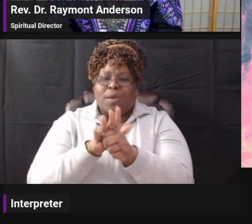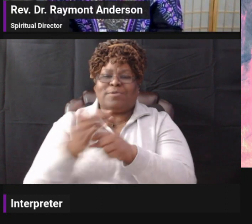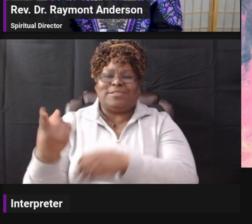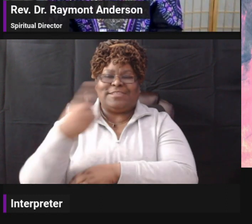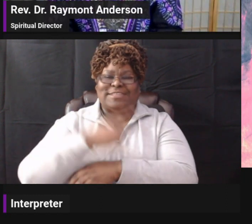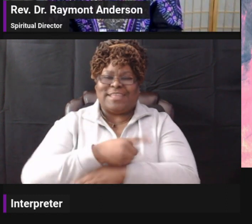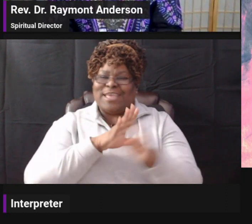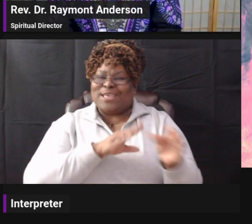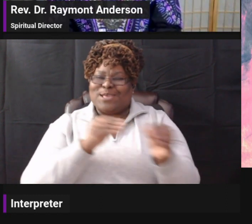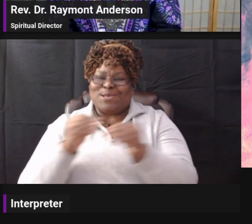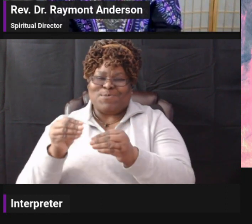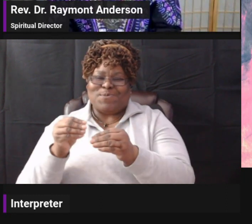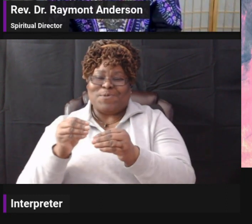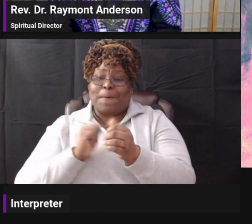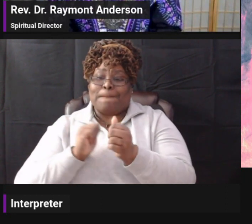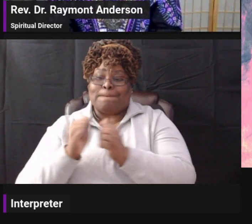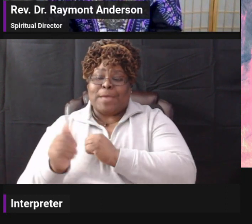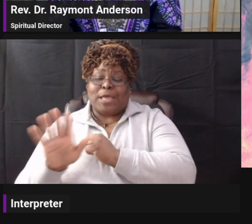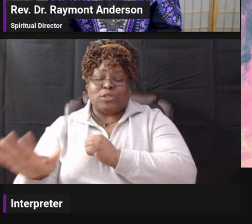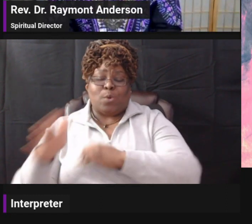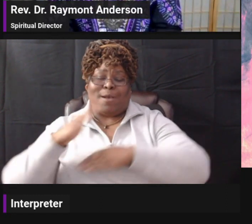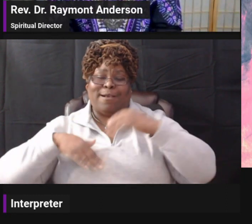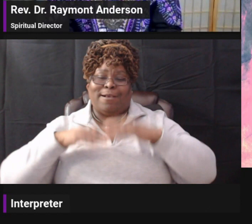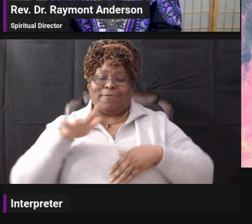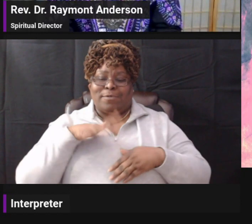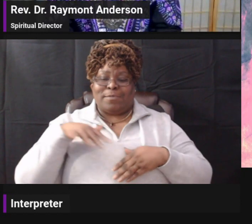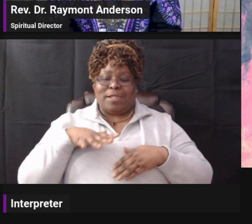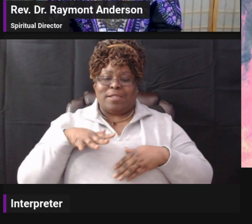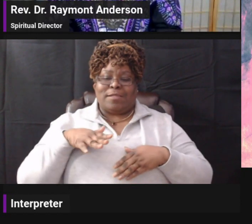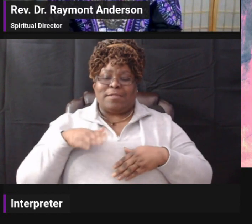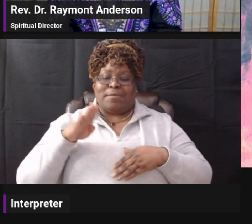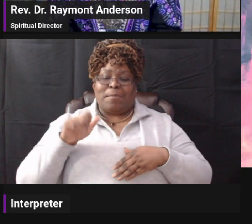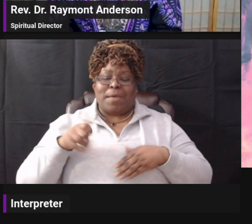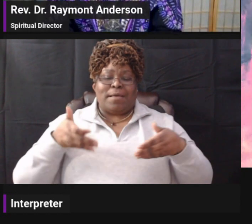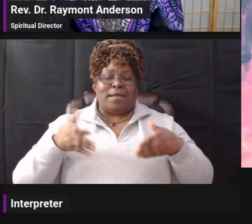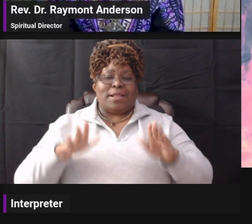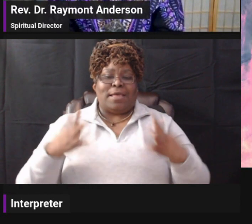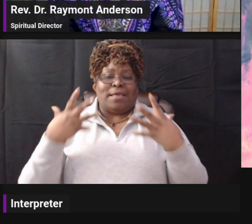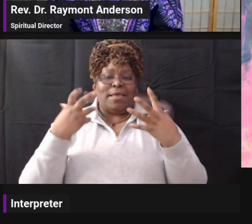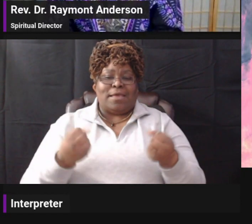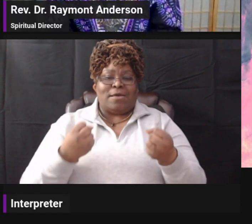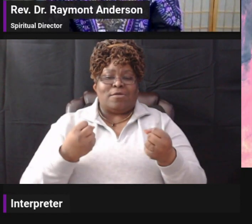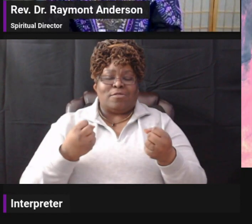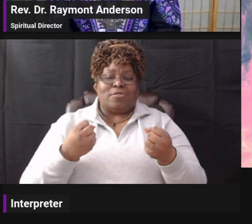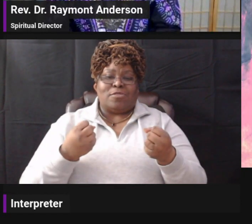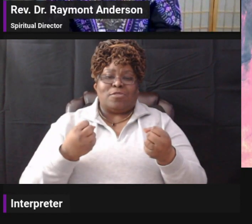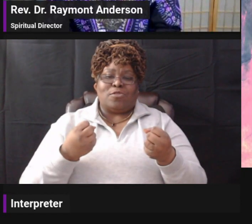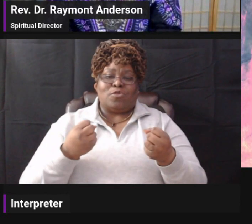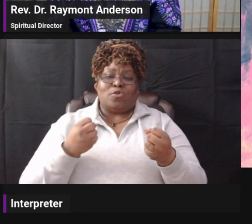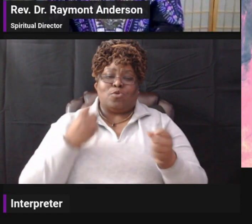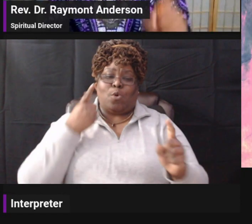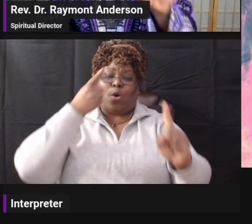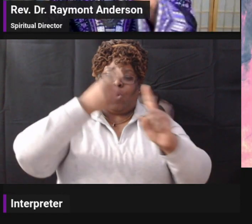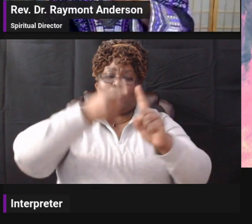I will guarantee you that the day you step outside your comfort zone by making health and well-being your number one